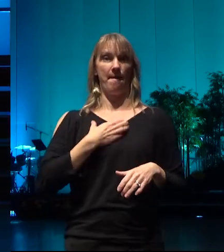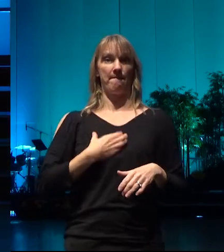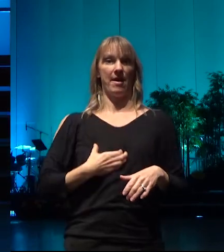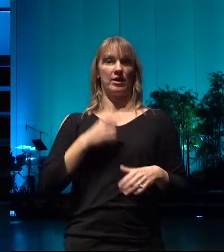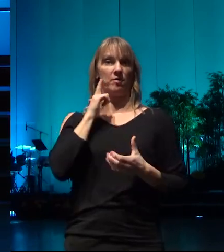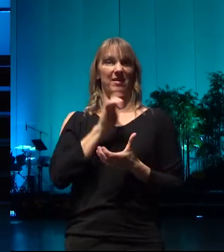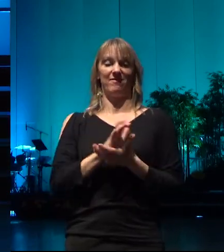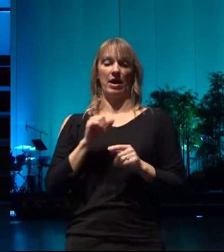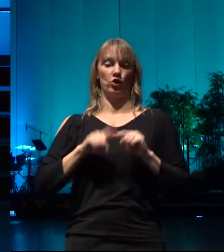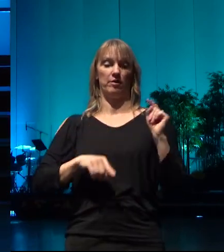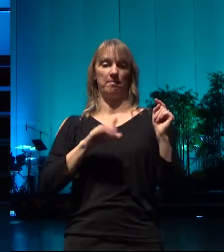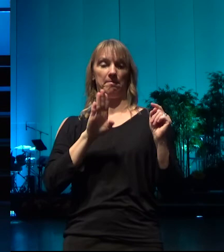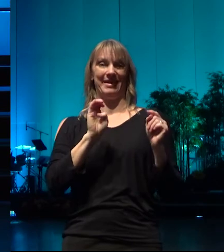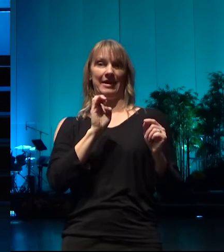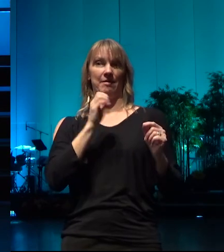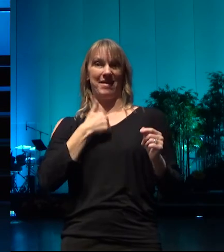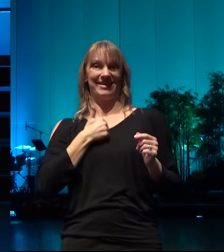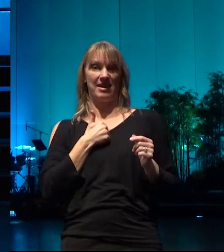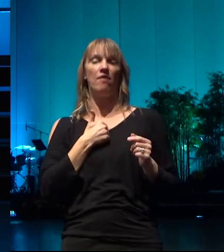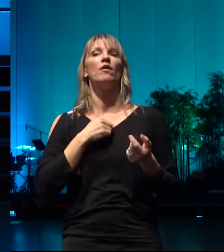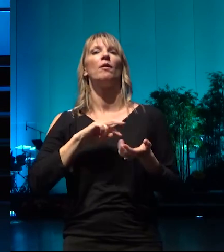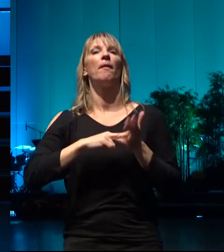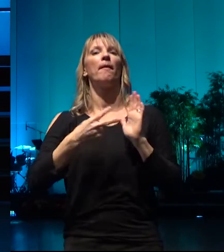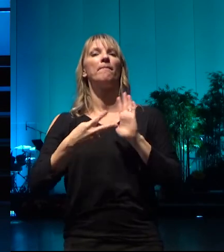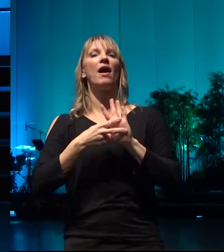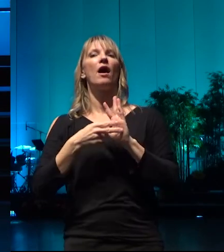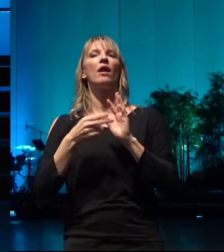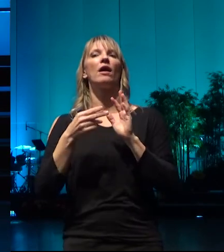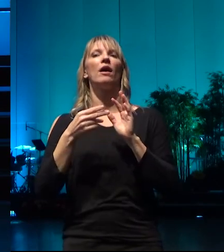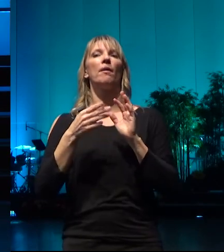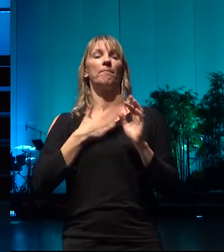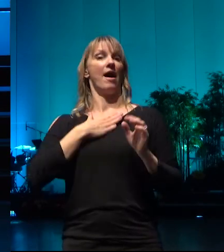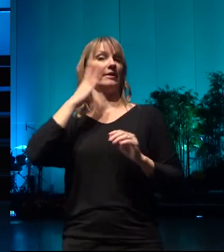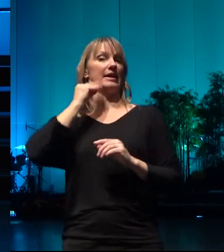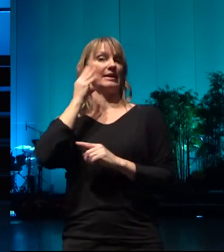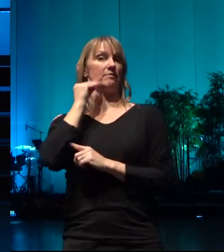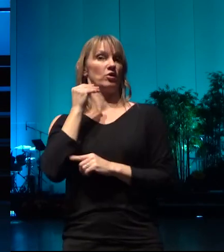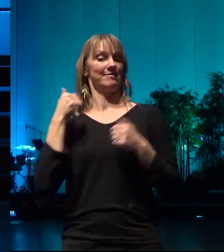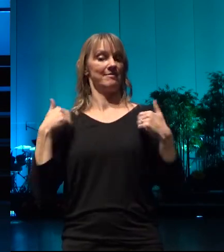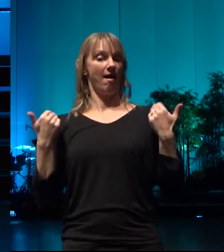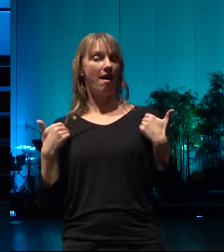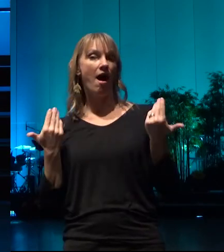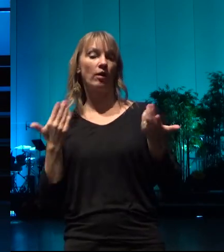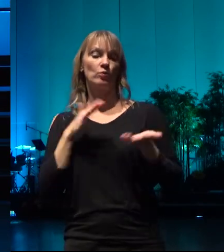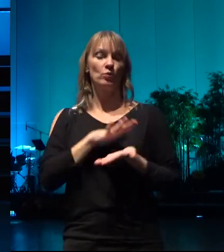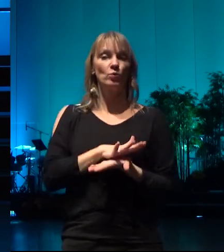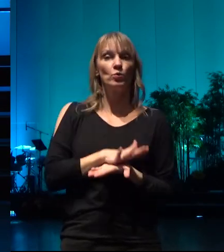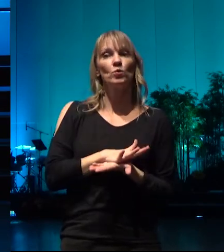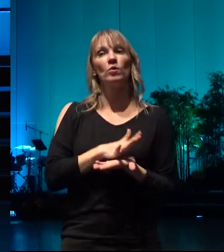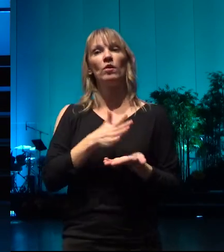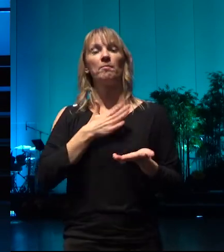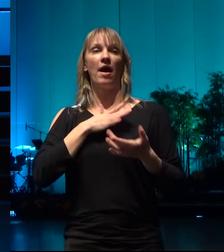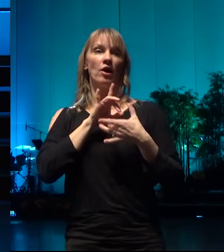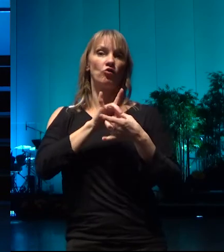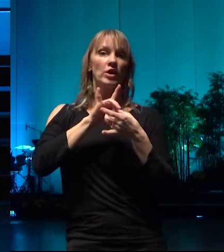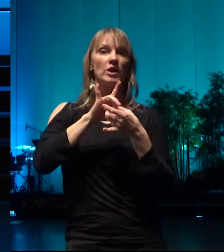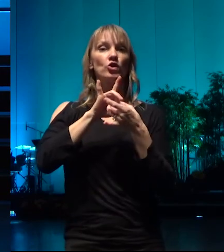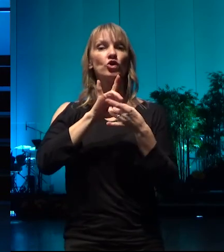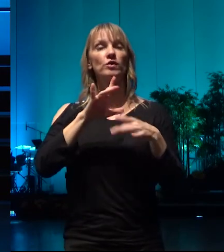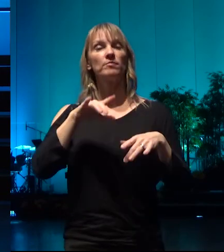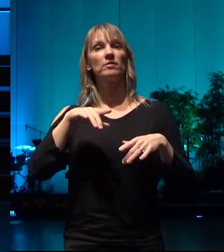fervent, passionate belief I couldn't be myself, I continued to draw into my experience in my young years in school, in